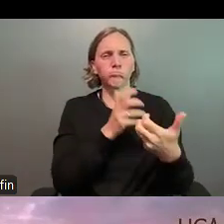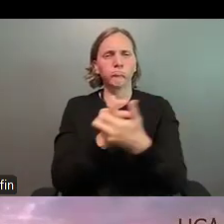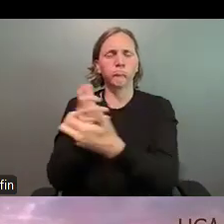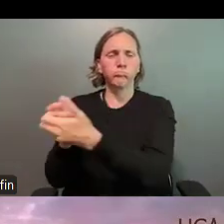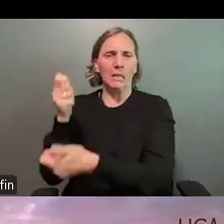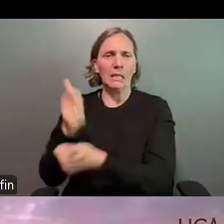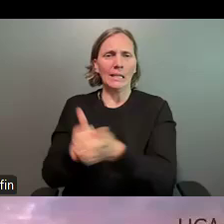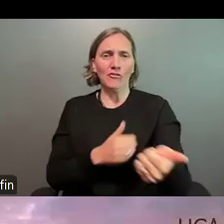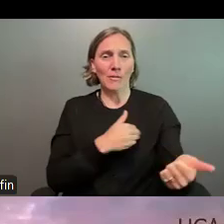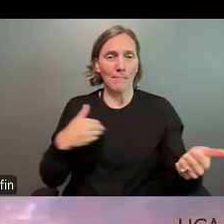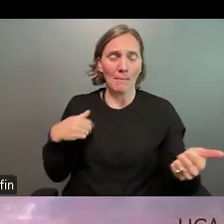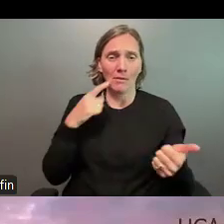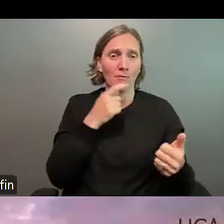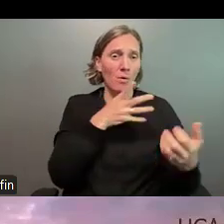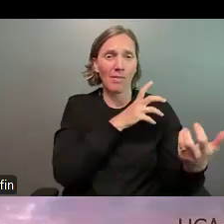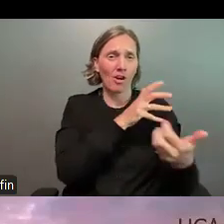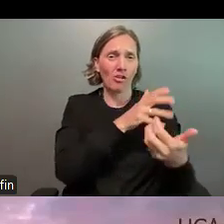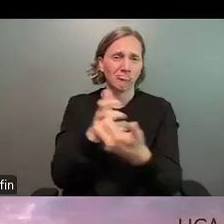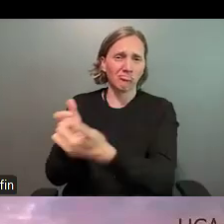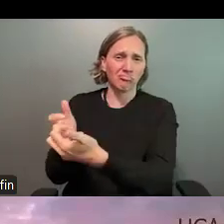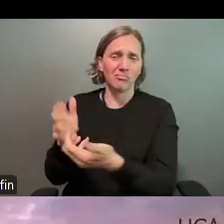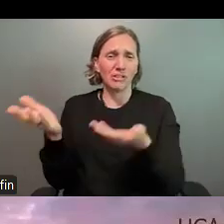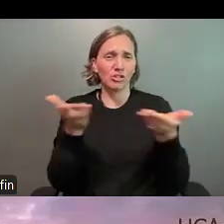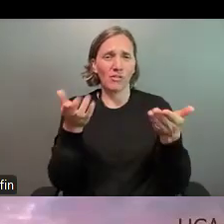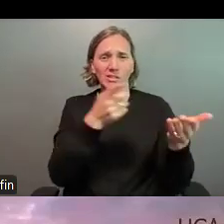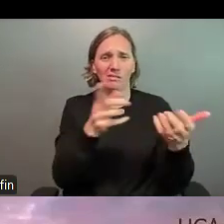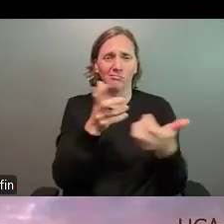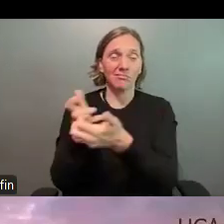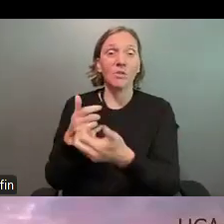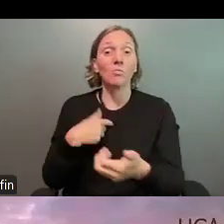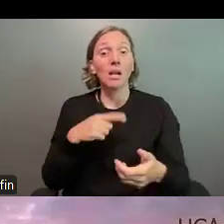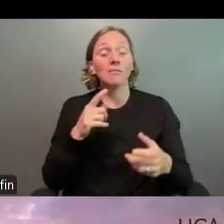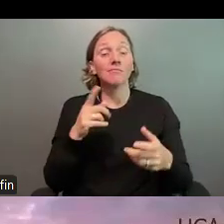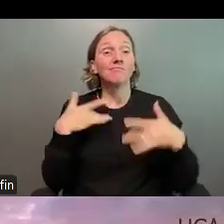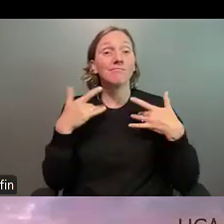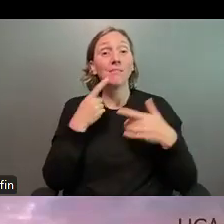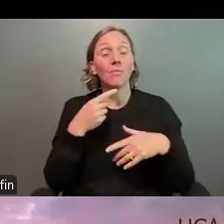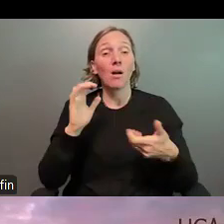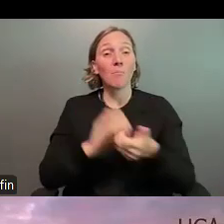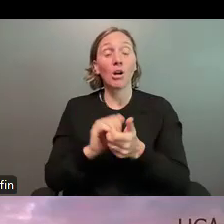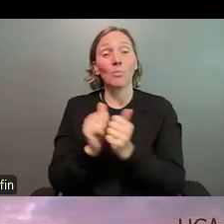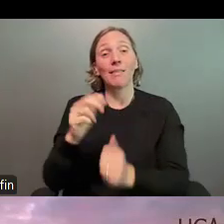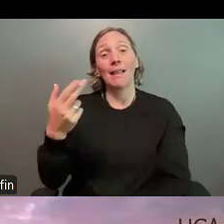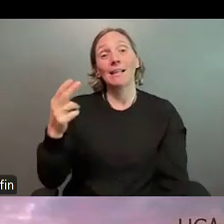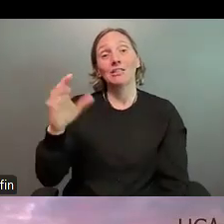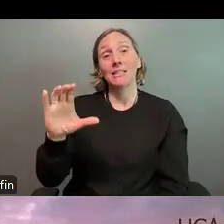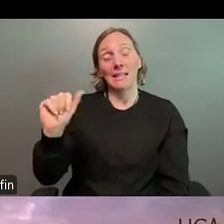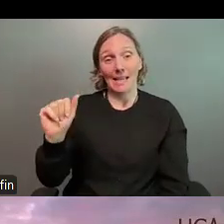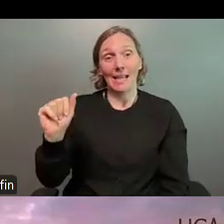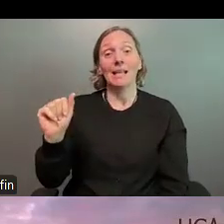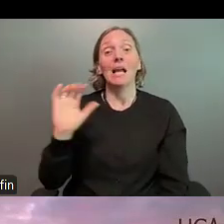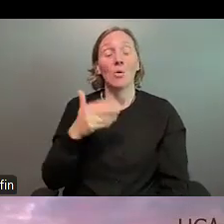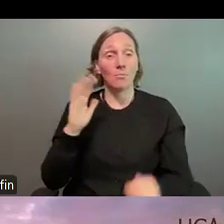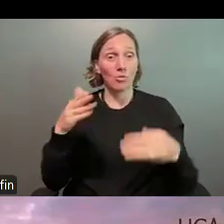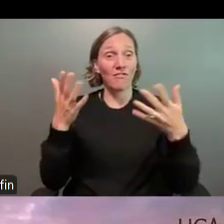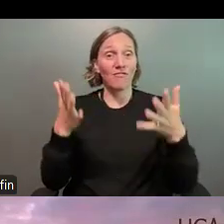the individual services they need. We look forward to partnering with the HCA and our provider community as we serve